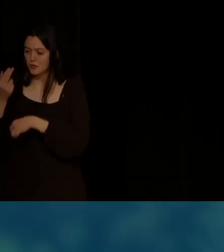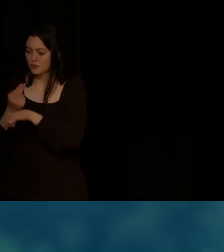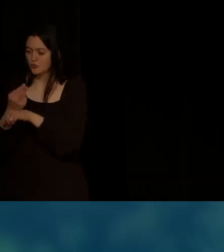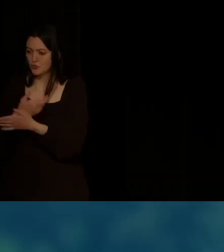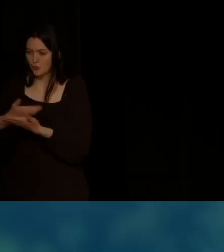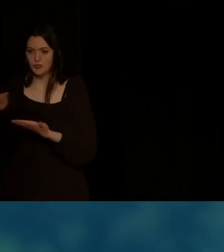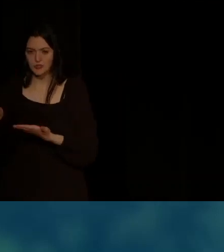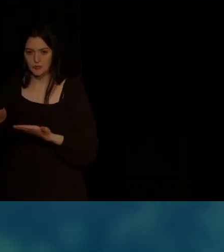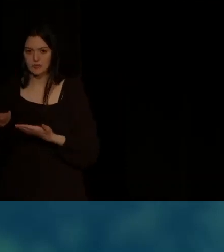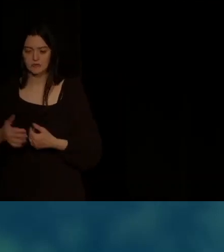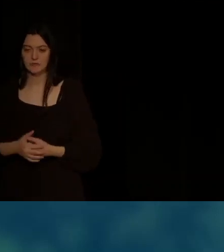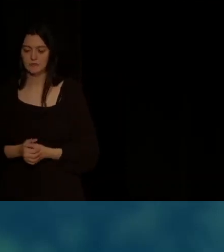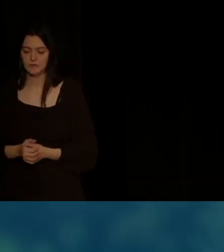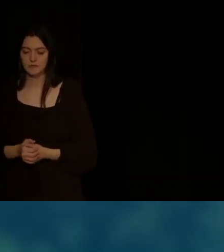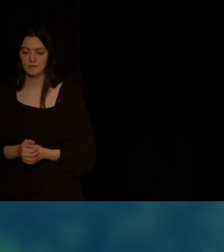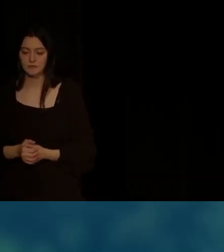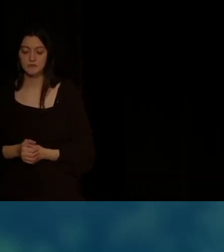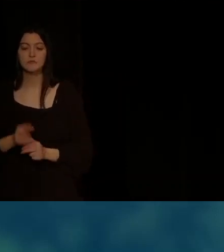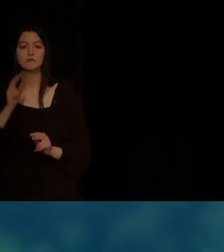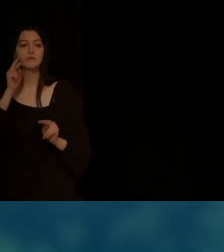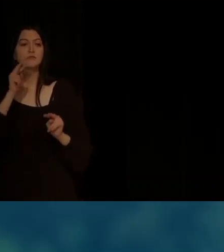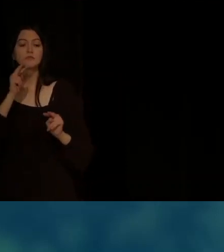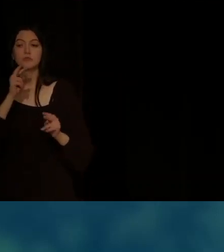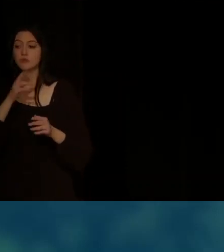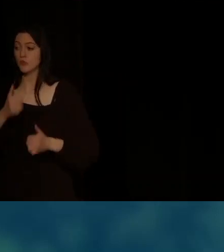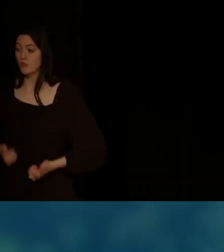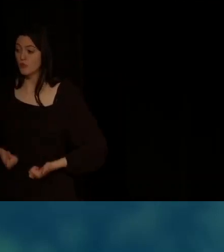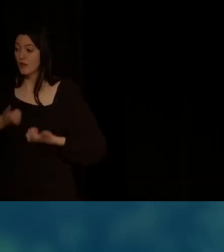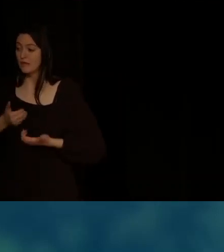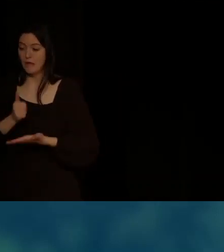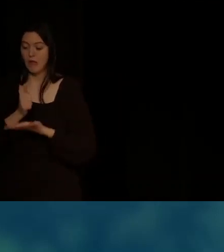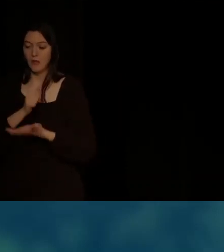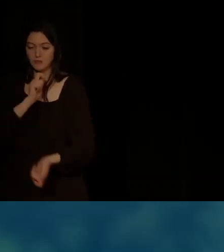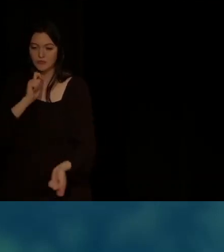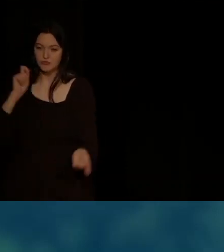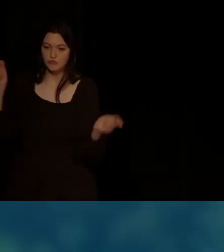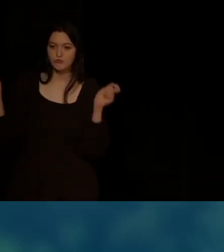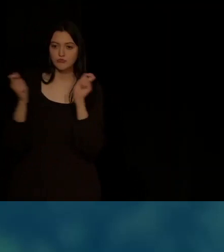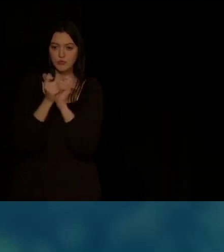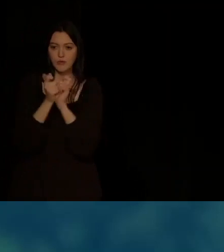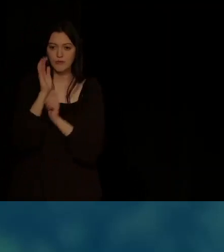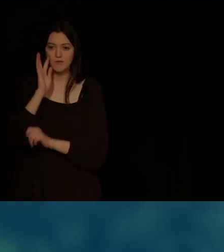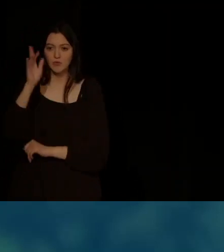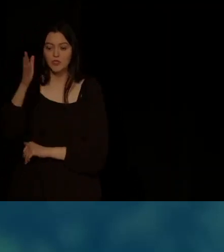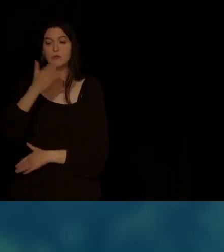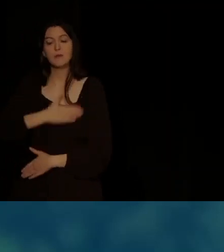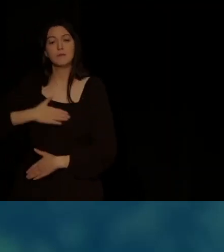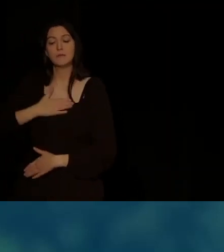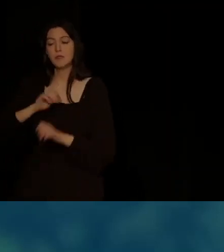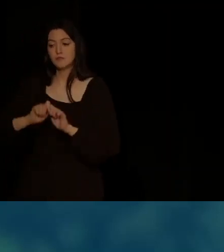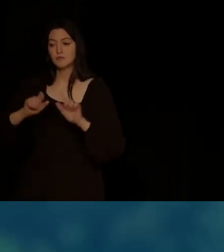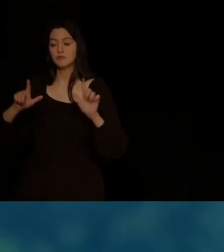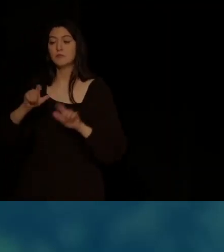resources. We're looking for our residents to help shape our future. So please go to